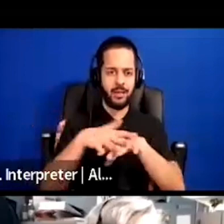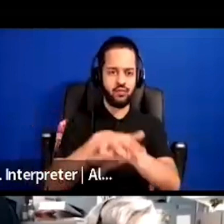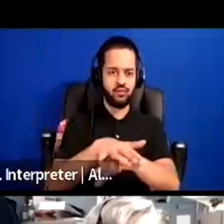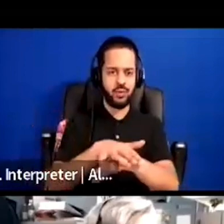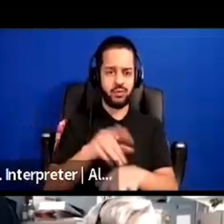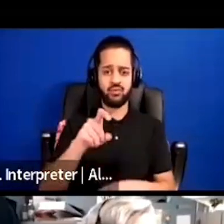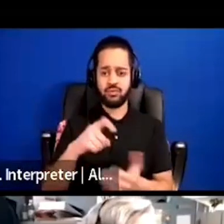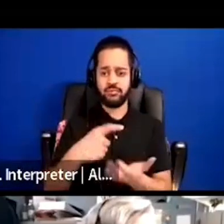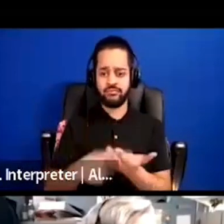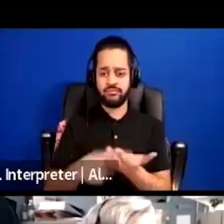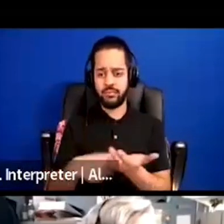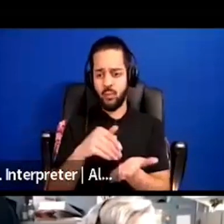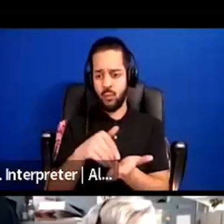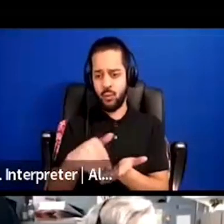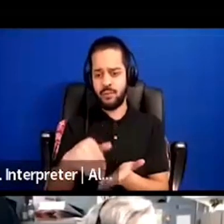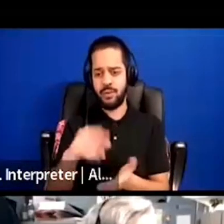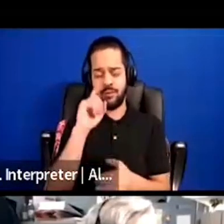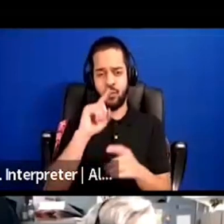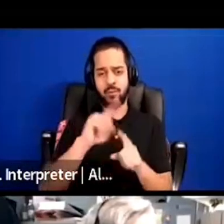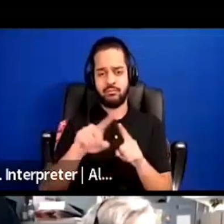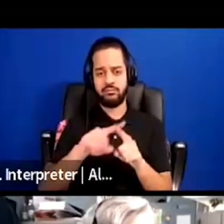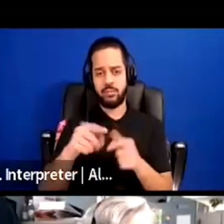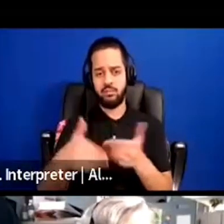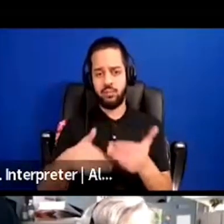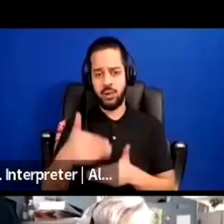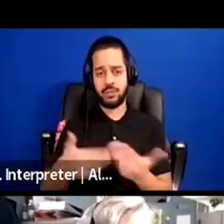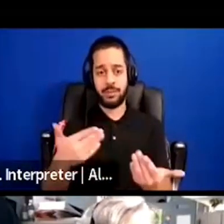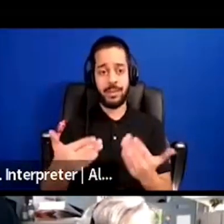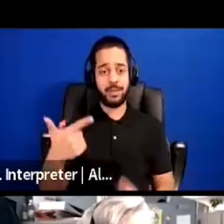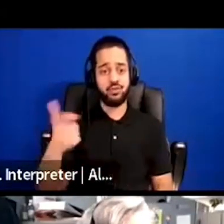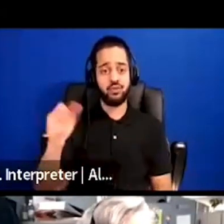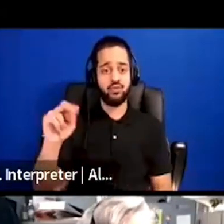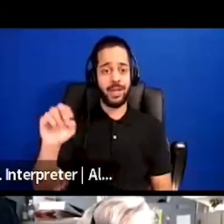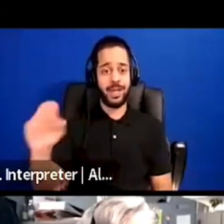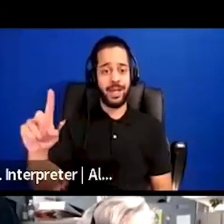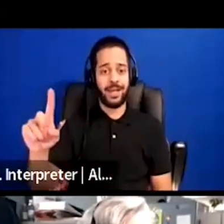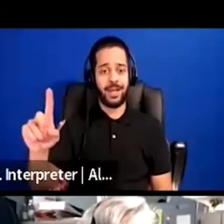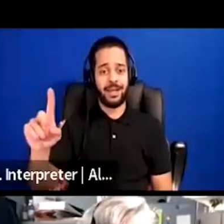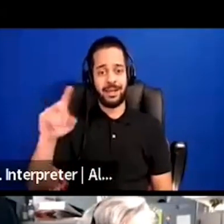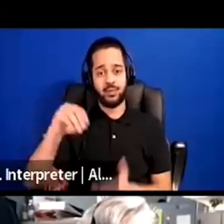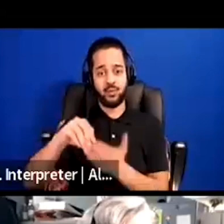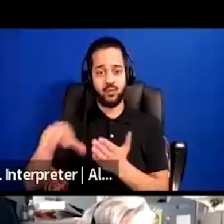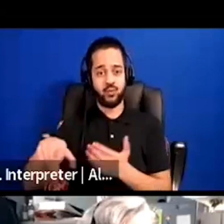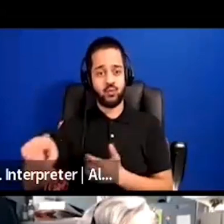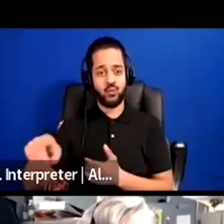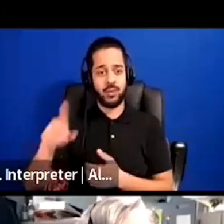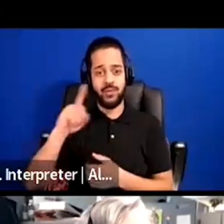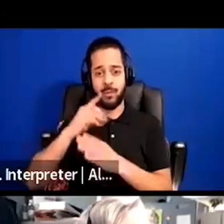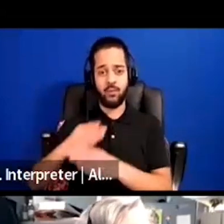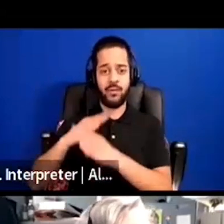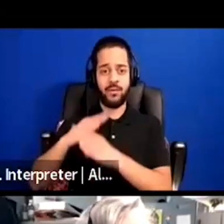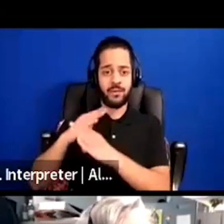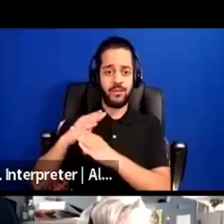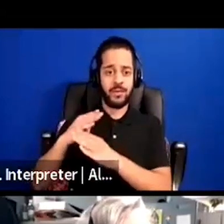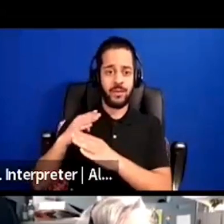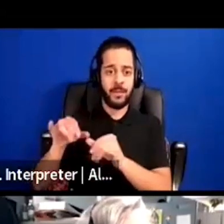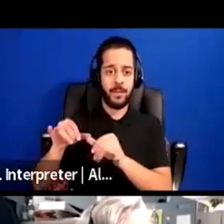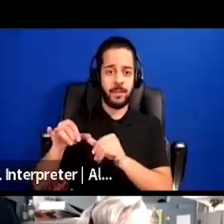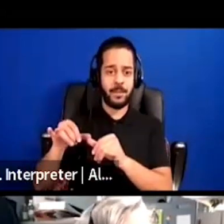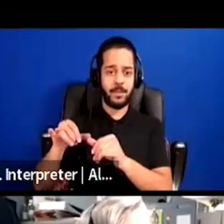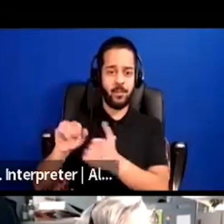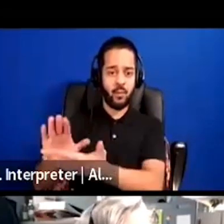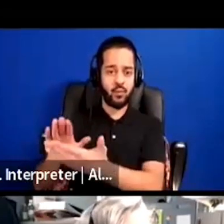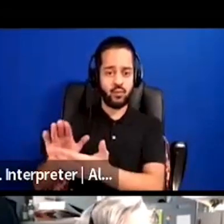discussing progress. Even, you could argue for a gen ed kid as a preventative measure to maybe avoid having to